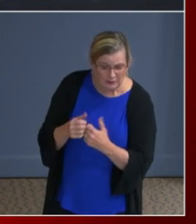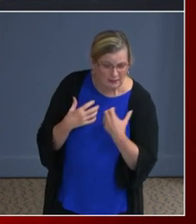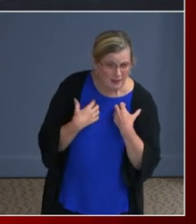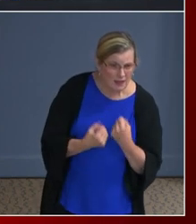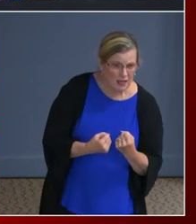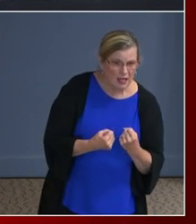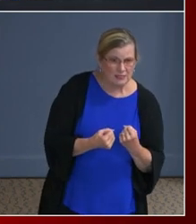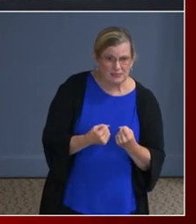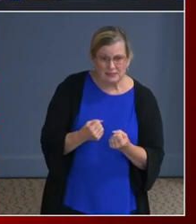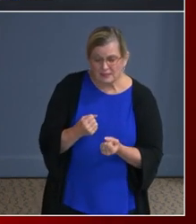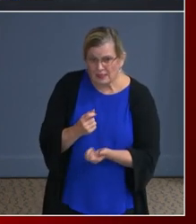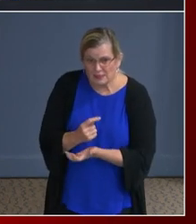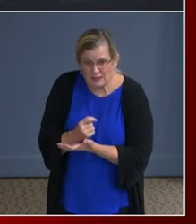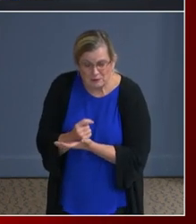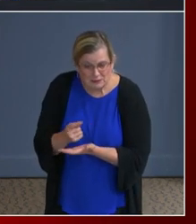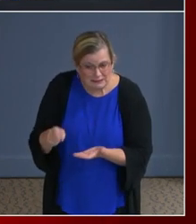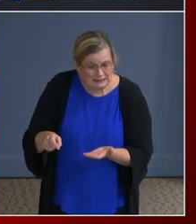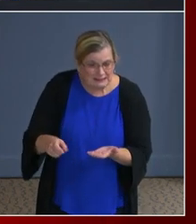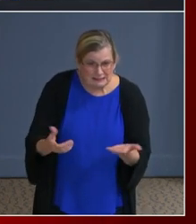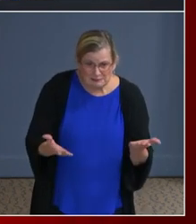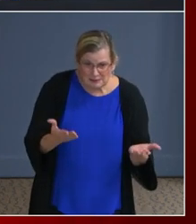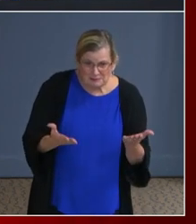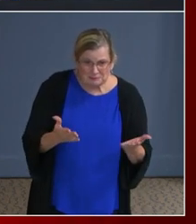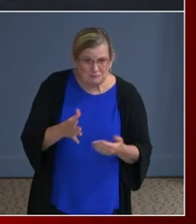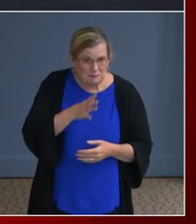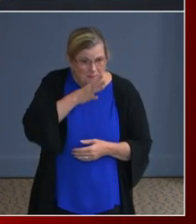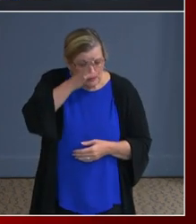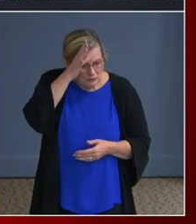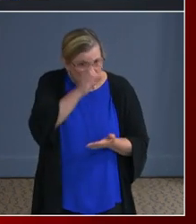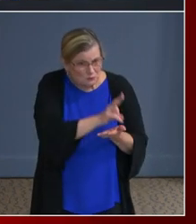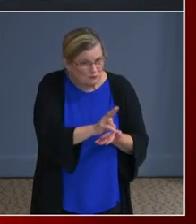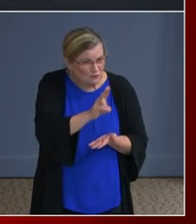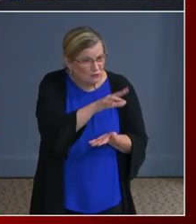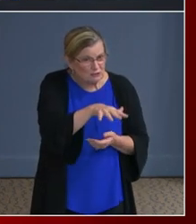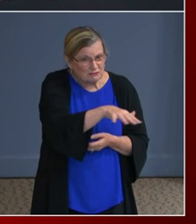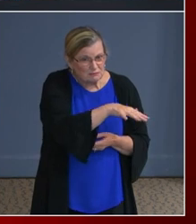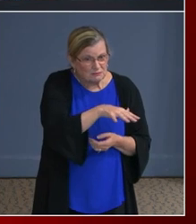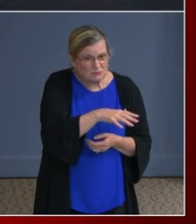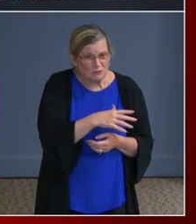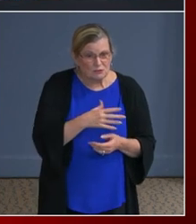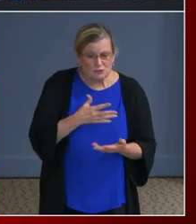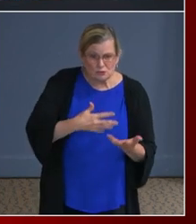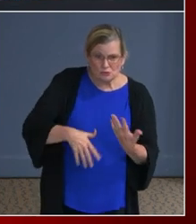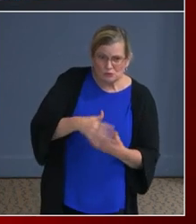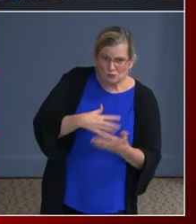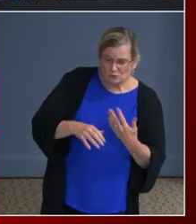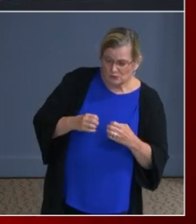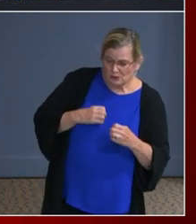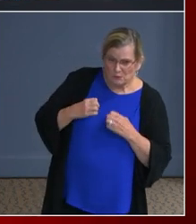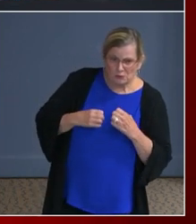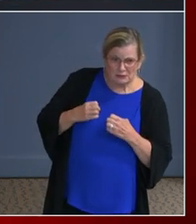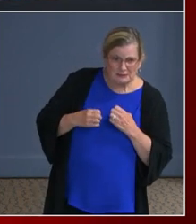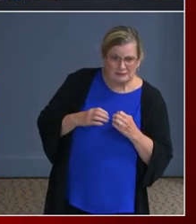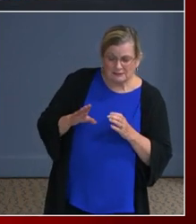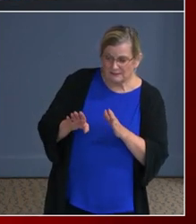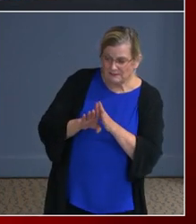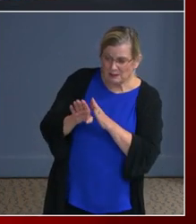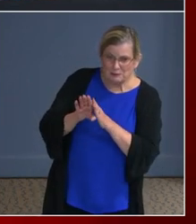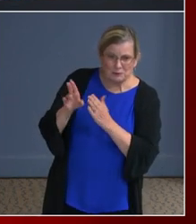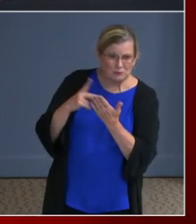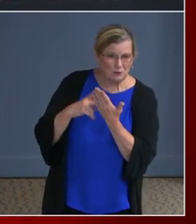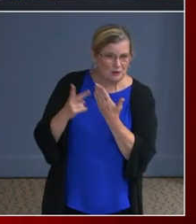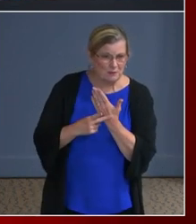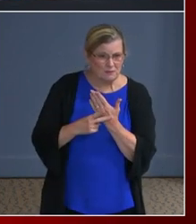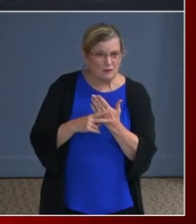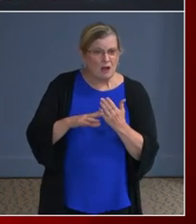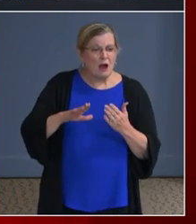that are offered, such as the Parent University and other social and emotional development programs that are offered by our Department of Behavioral Health. So all